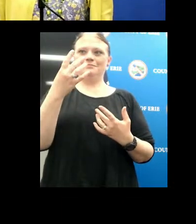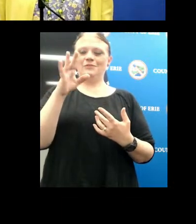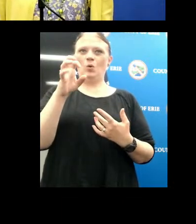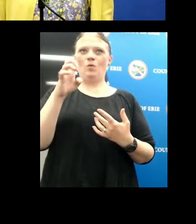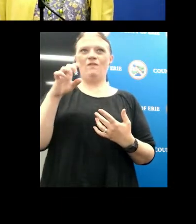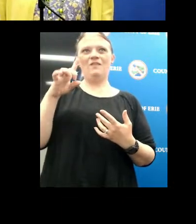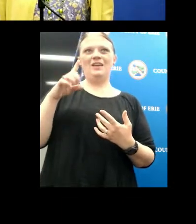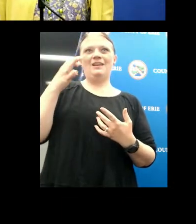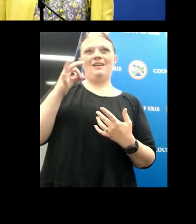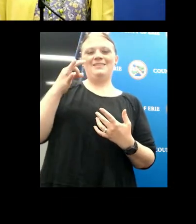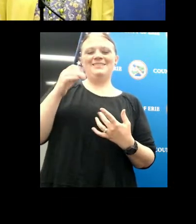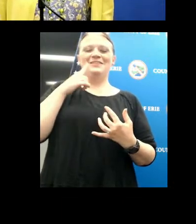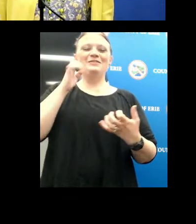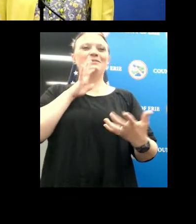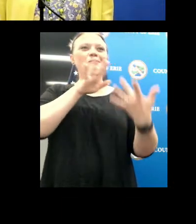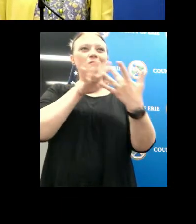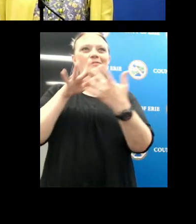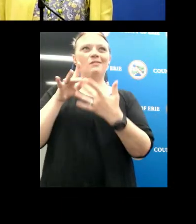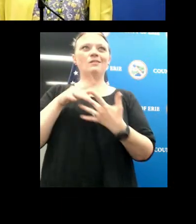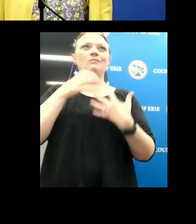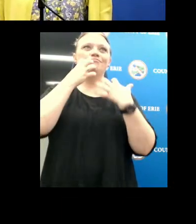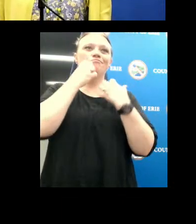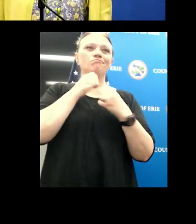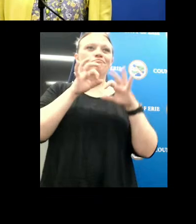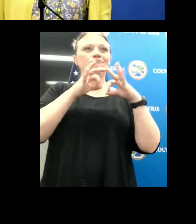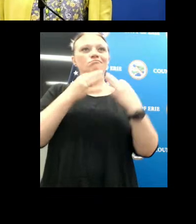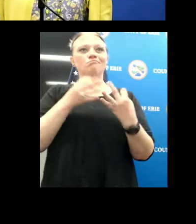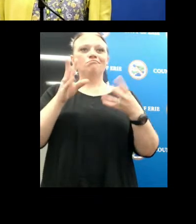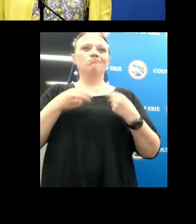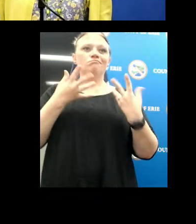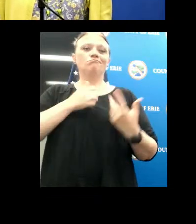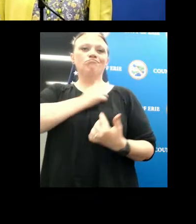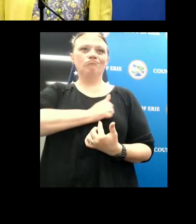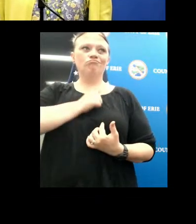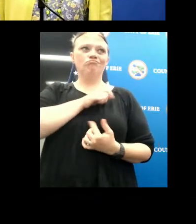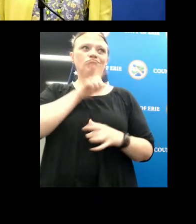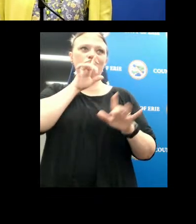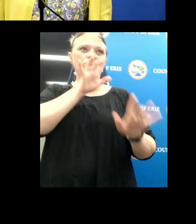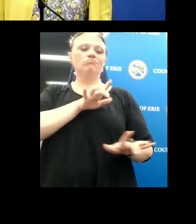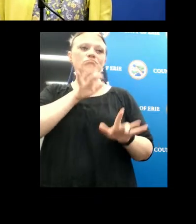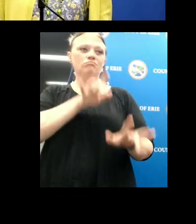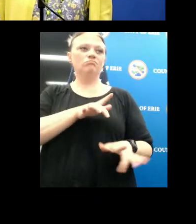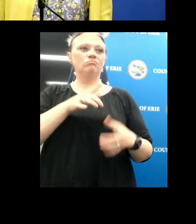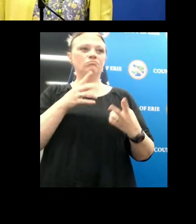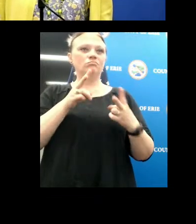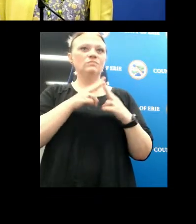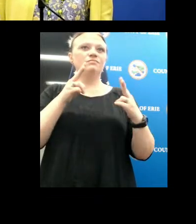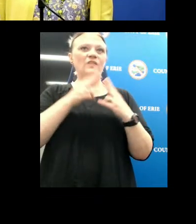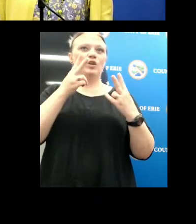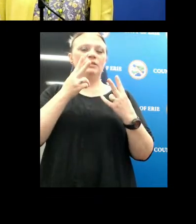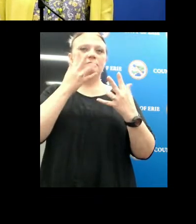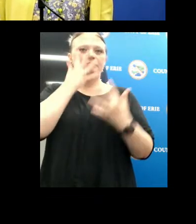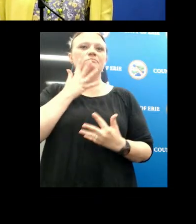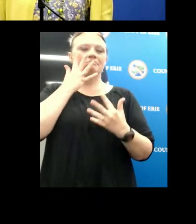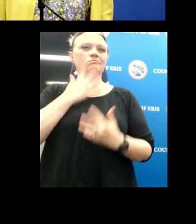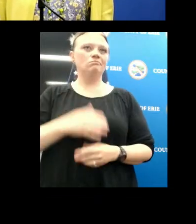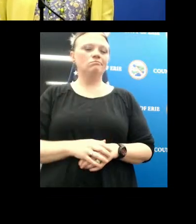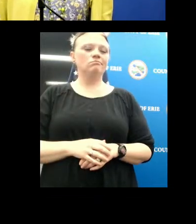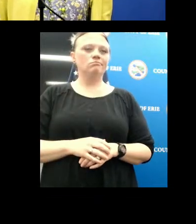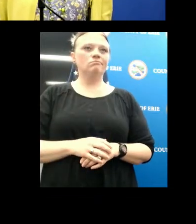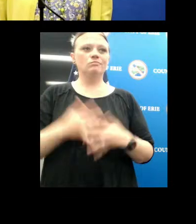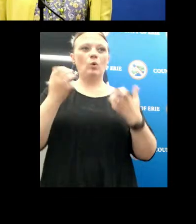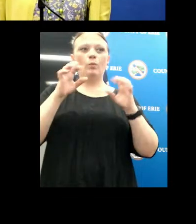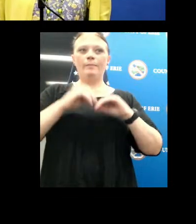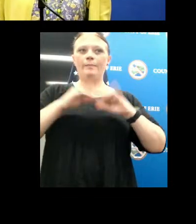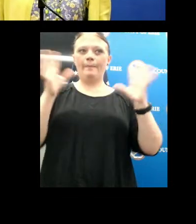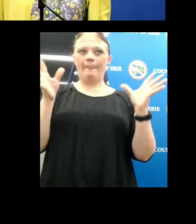those families and their loved ones and provide our condolences. Really sorry. It's very, very sad. And I just